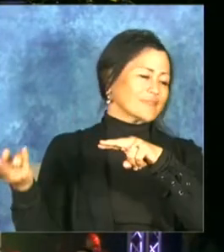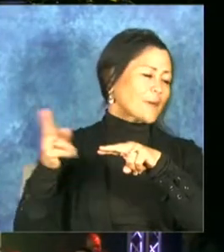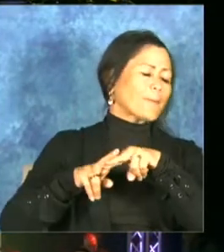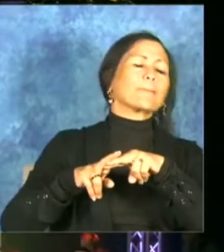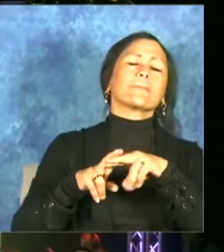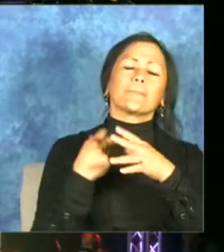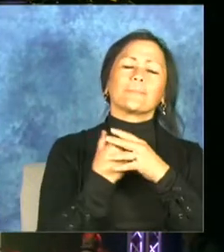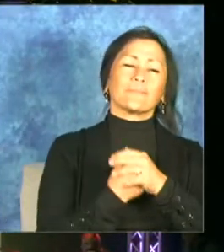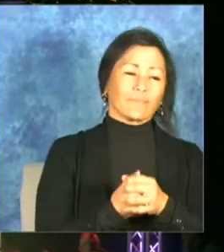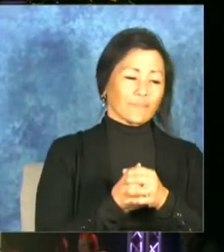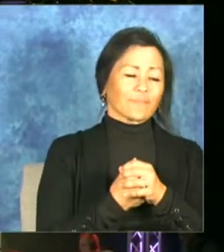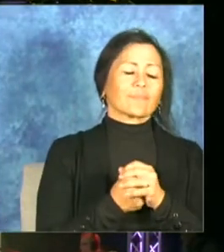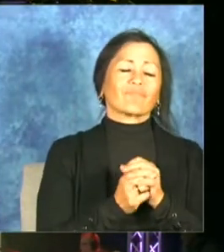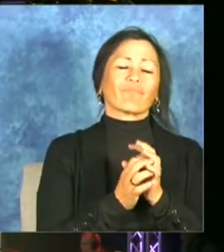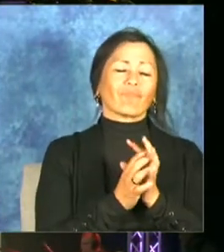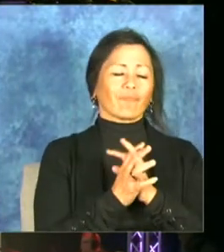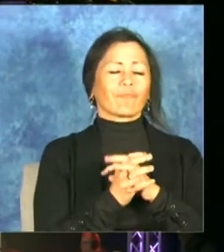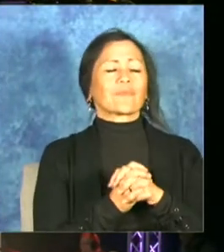me.